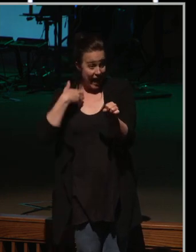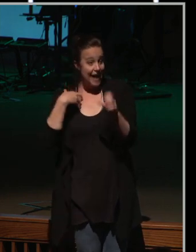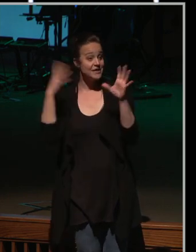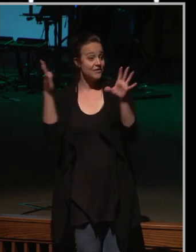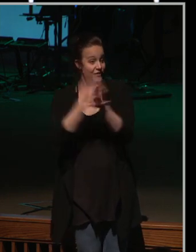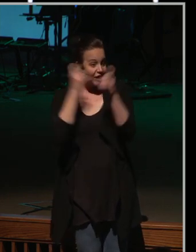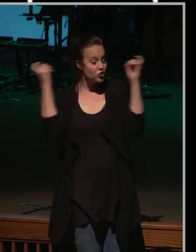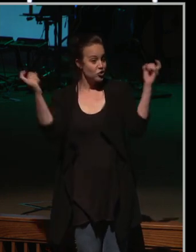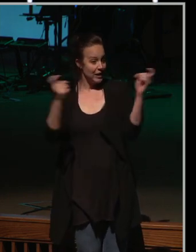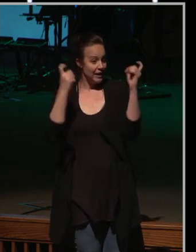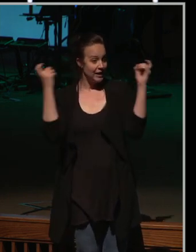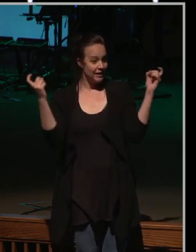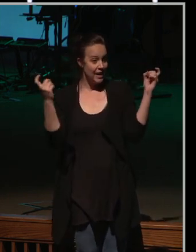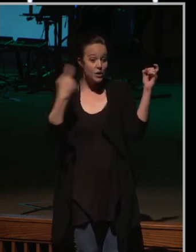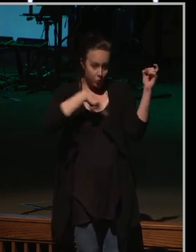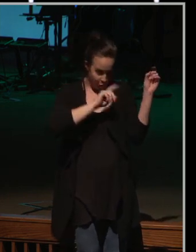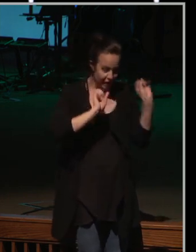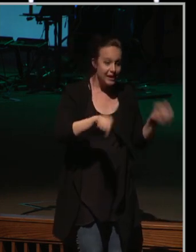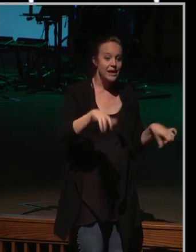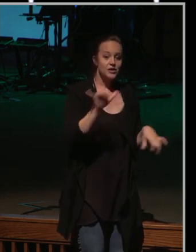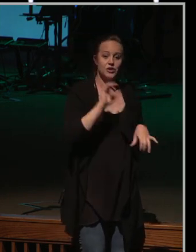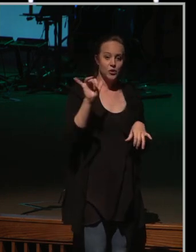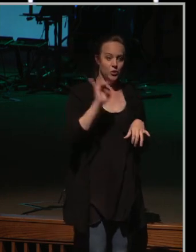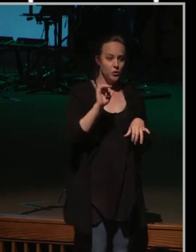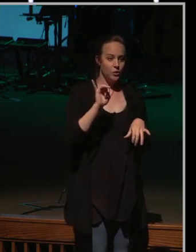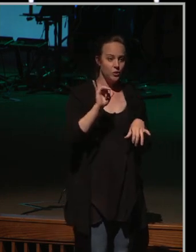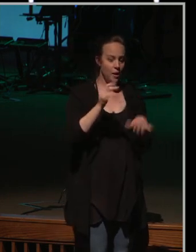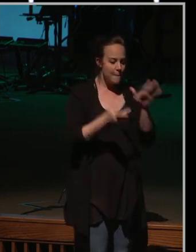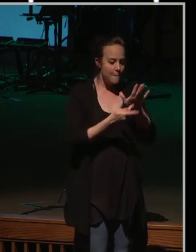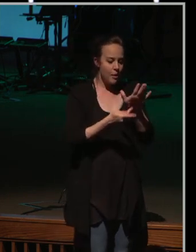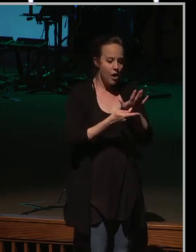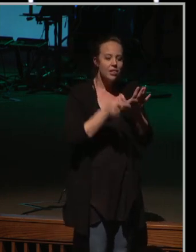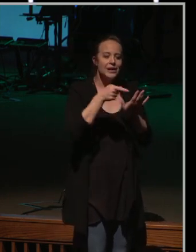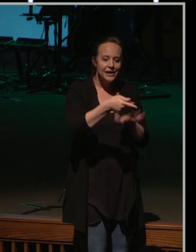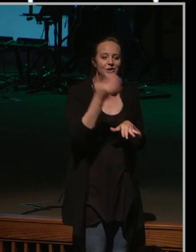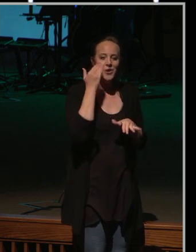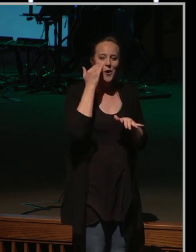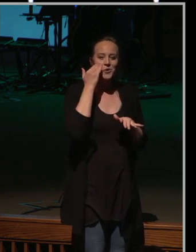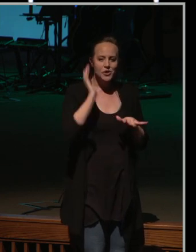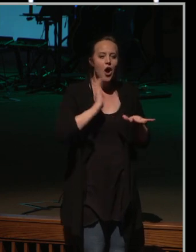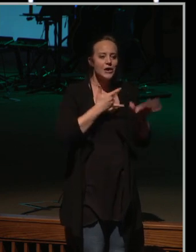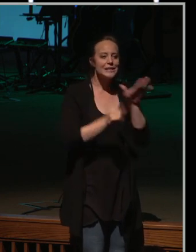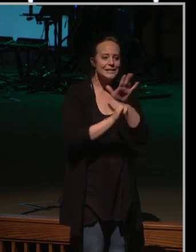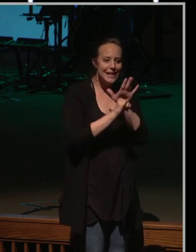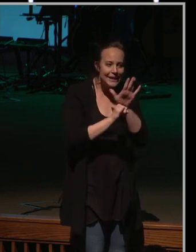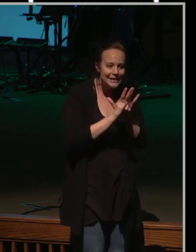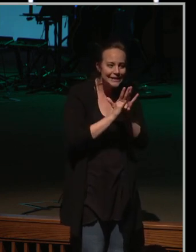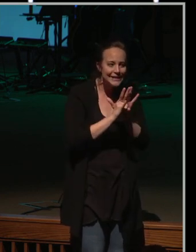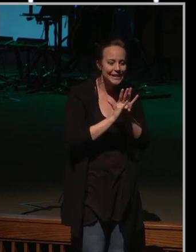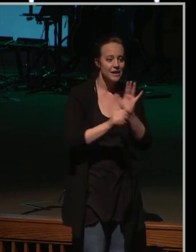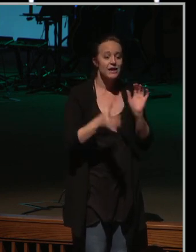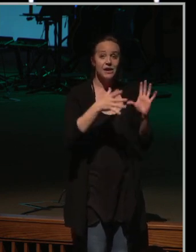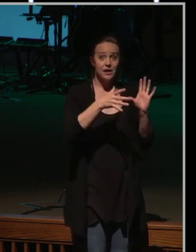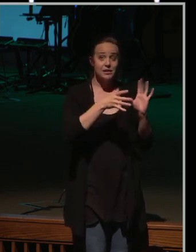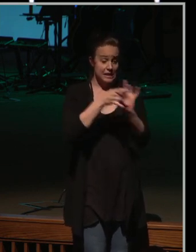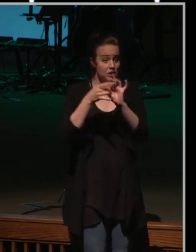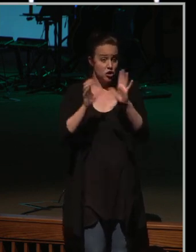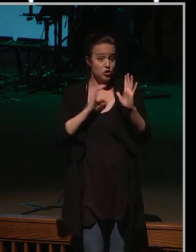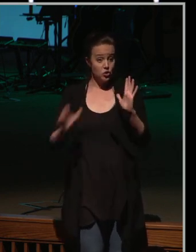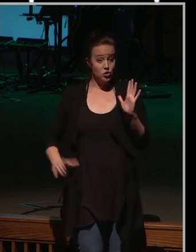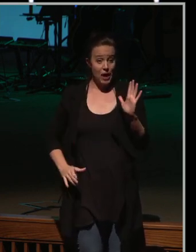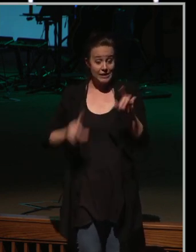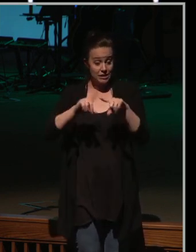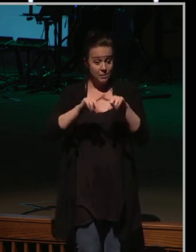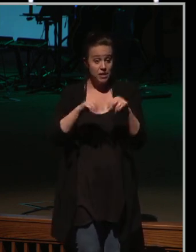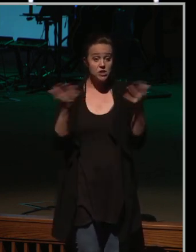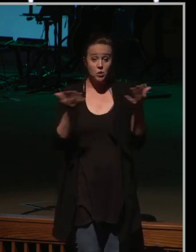Paul realizes that our identity in Christ is foundational to building a strong spiritual core. Who we are, what